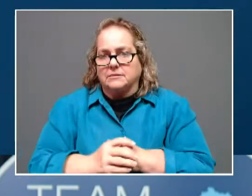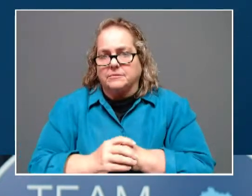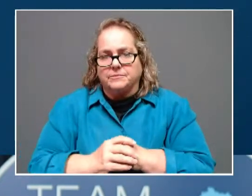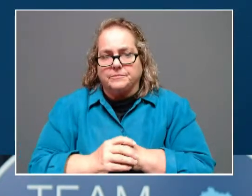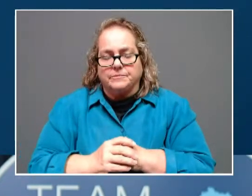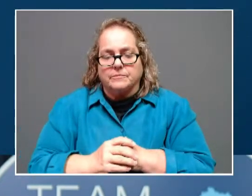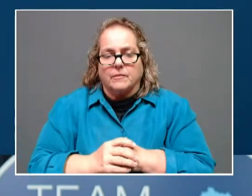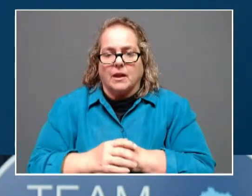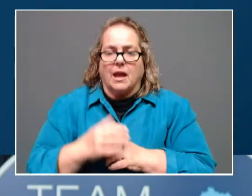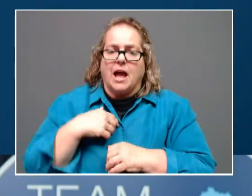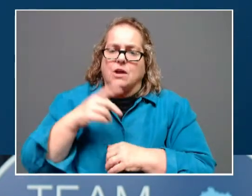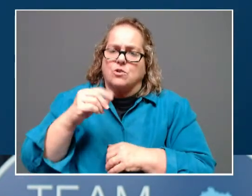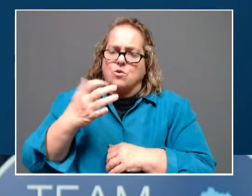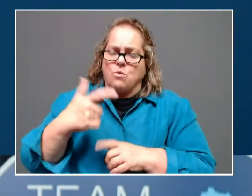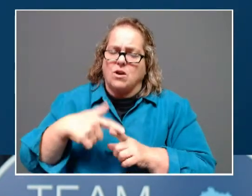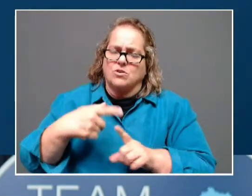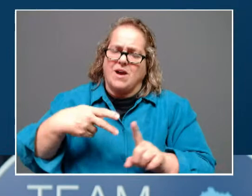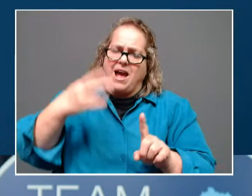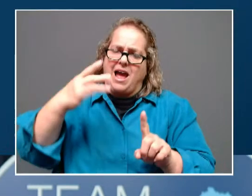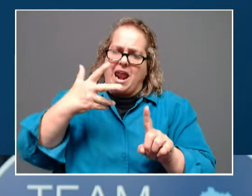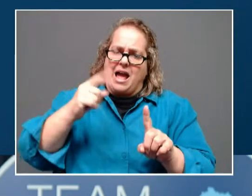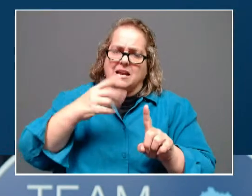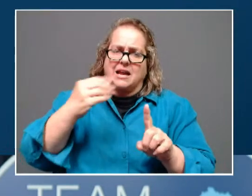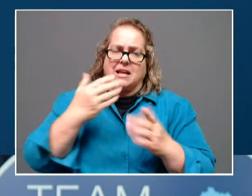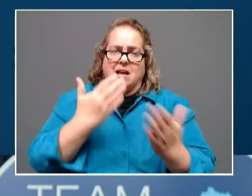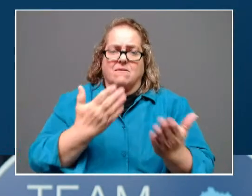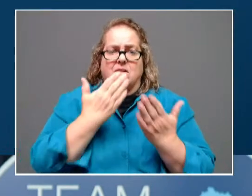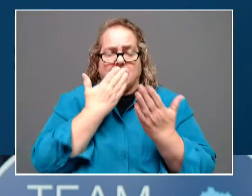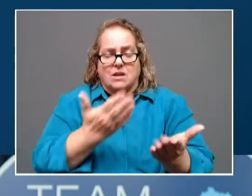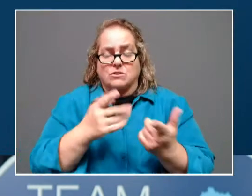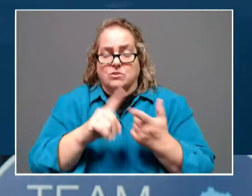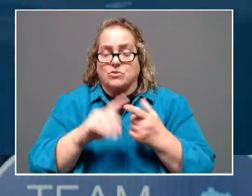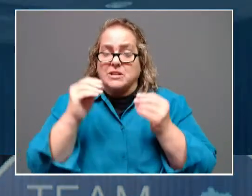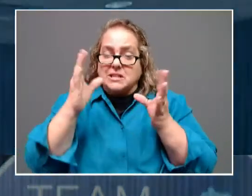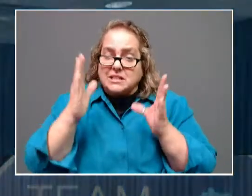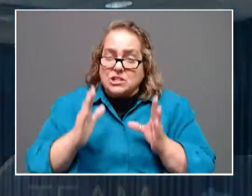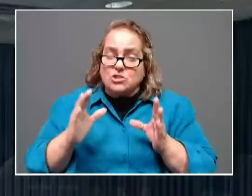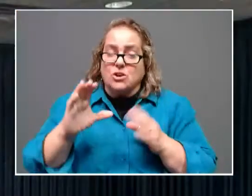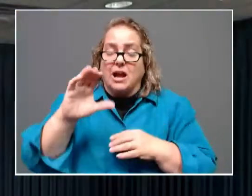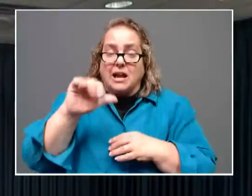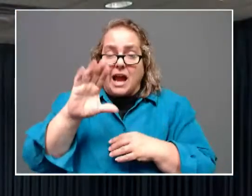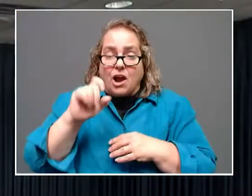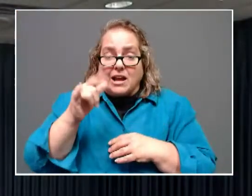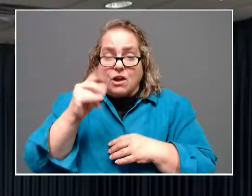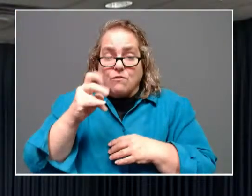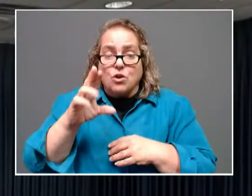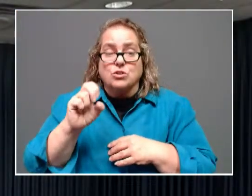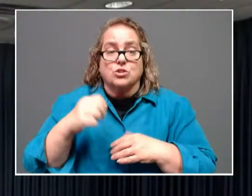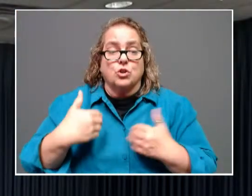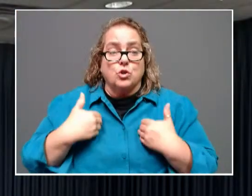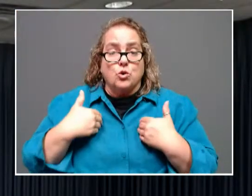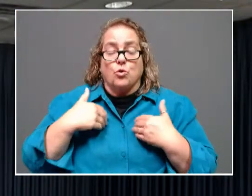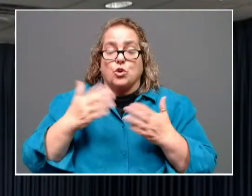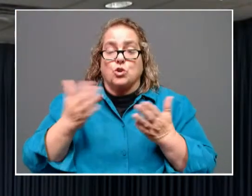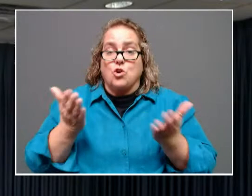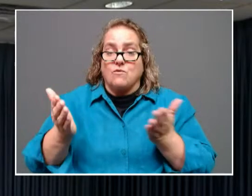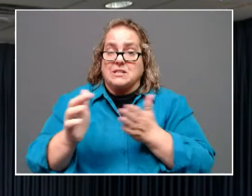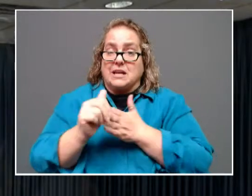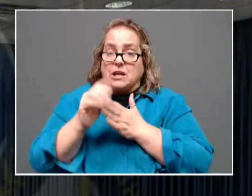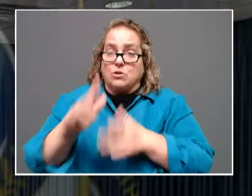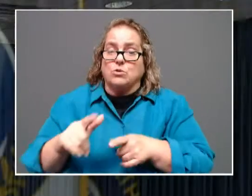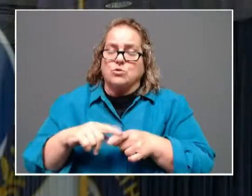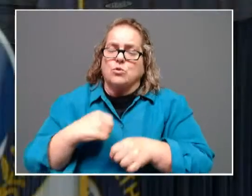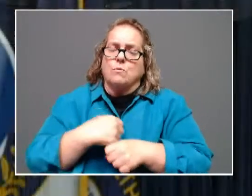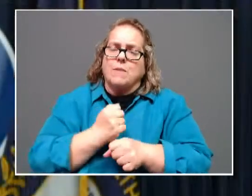give thanks to the incredible teachers, caregivers, childcare workers, and youth service leaders who do so much to make sure